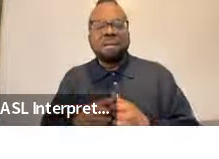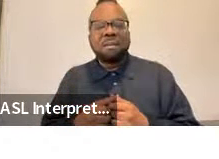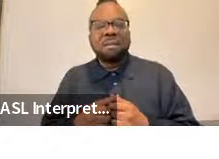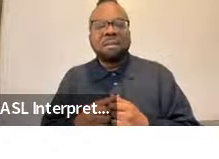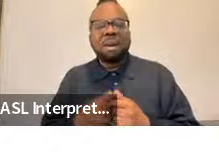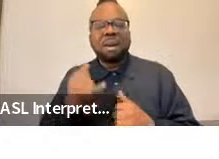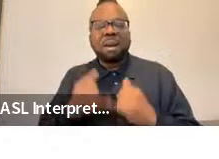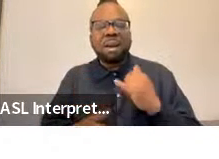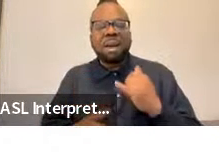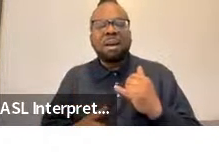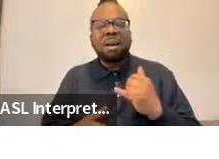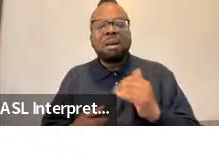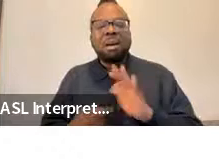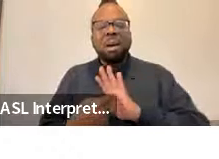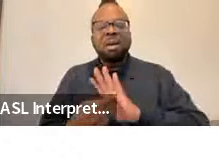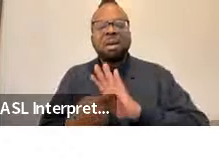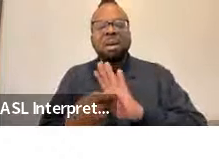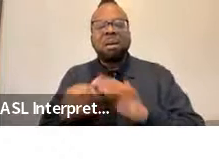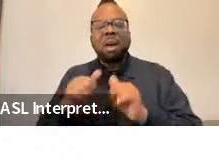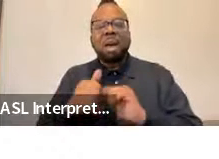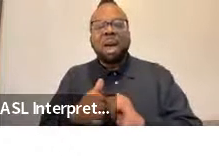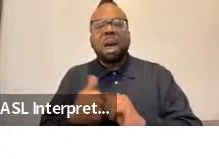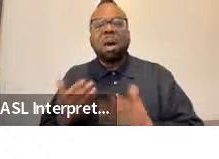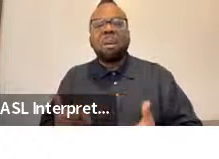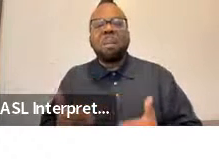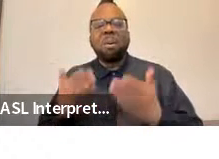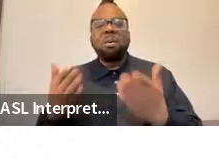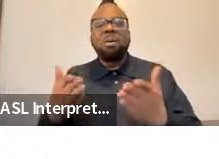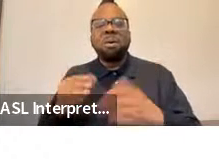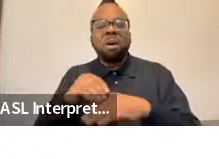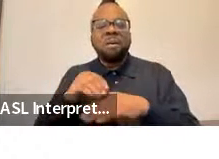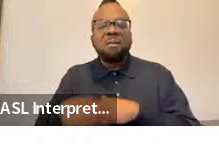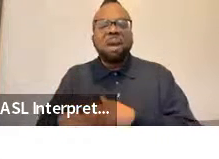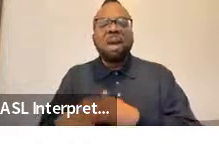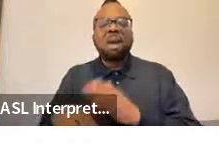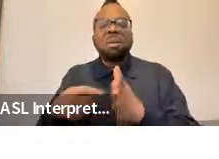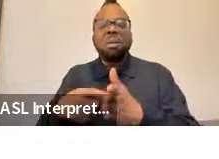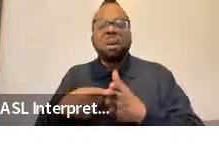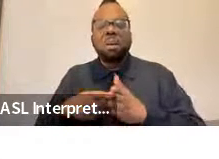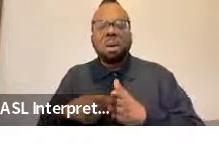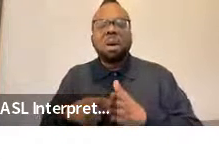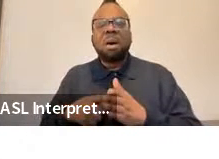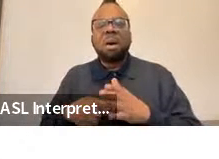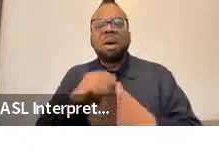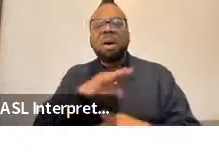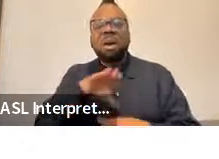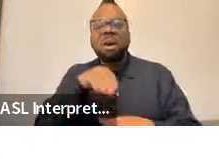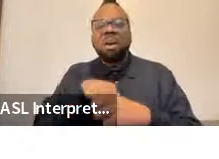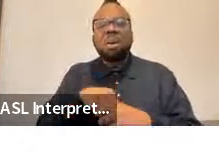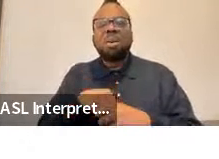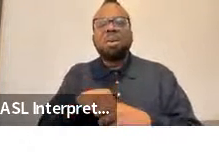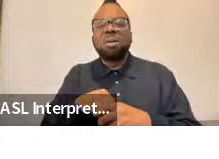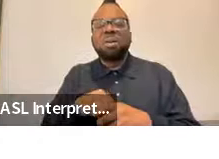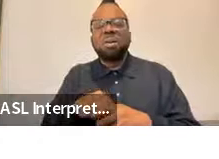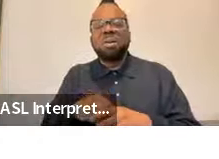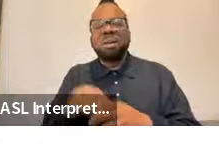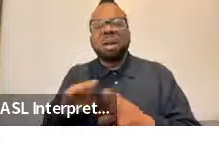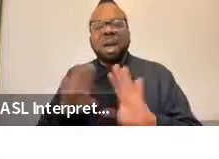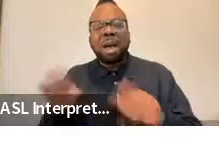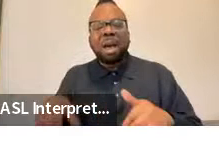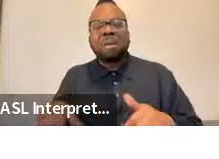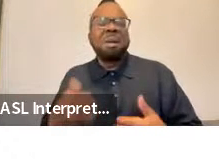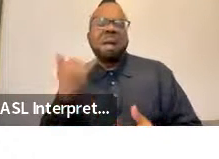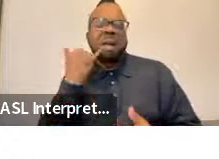Finally, I'll walk through an example of how this proposal affects a mandatory inclusionary housing area, or an MIH area. Let's say there's a site in